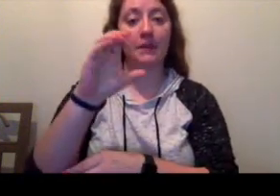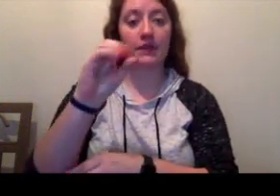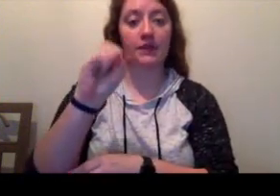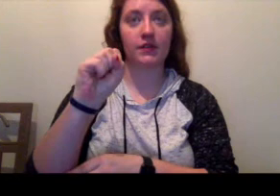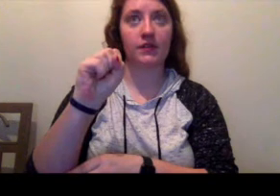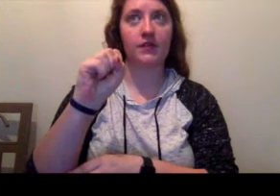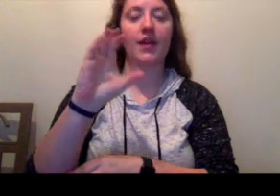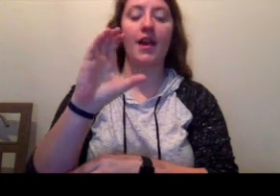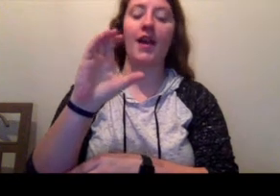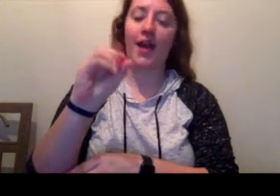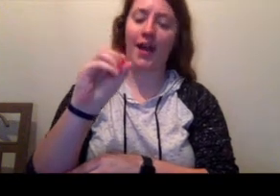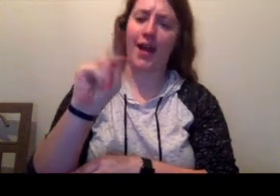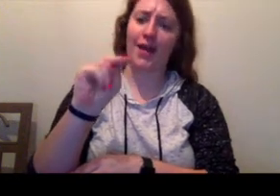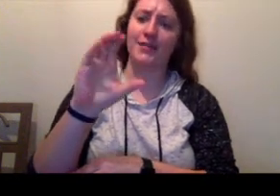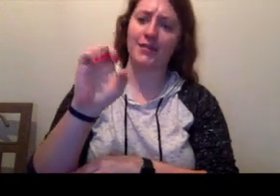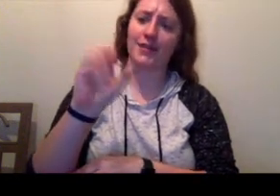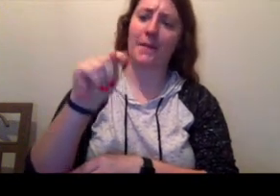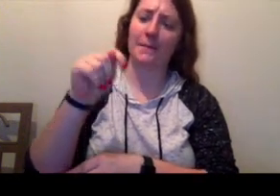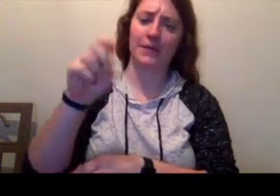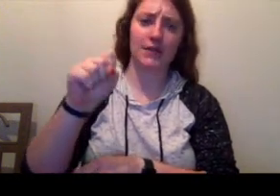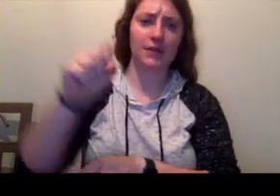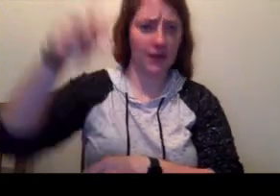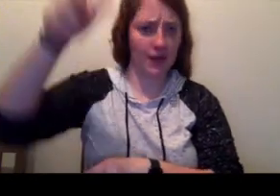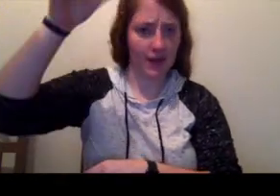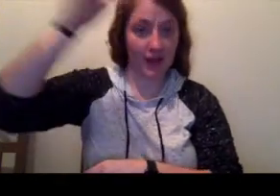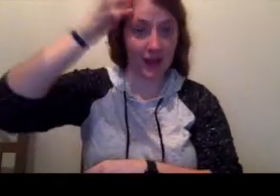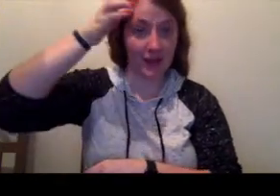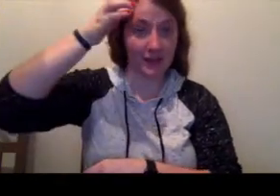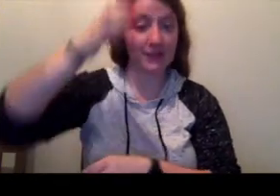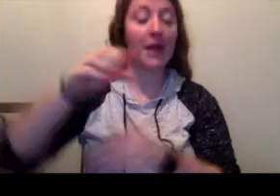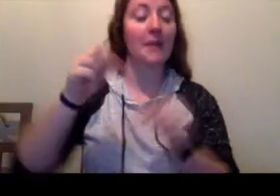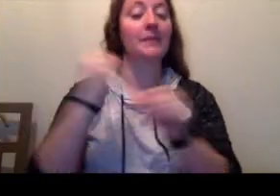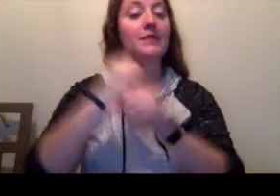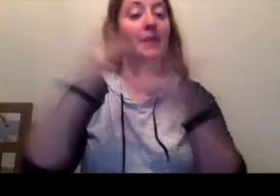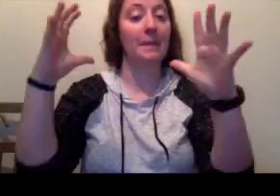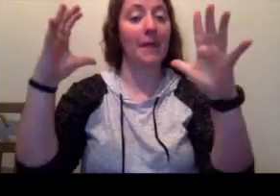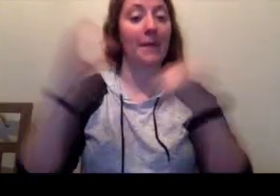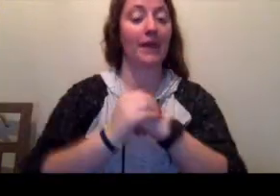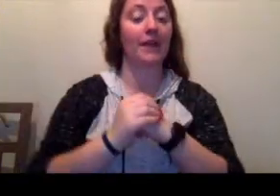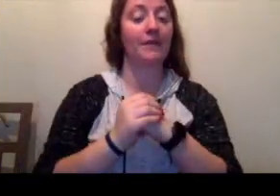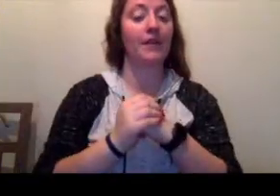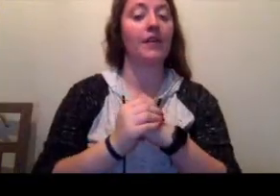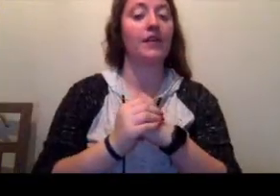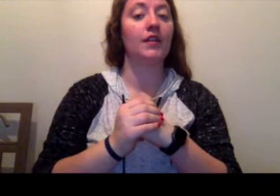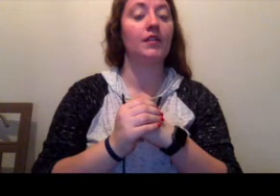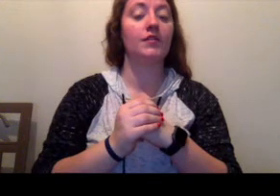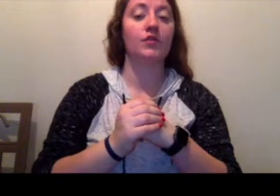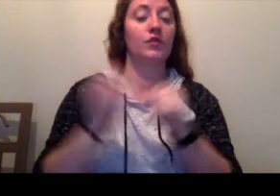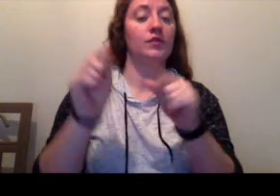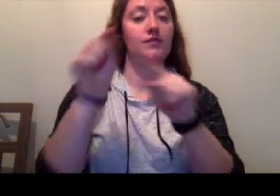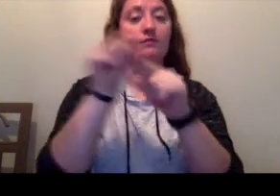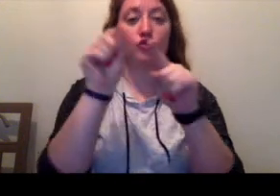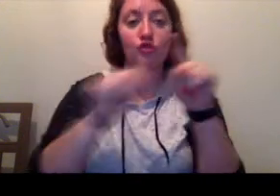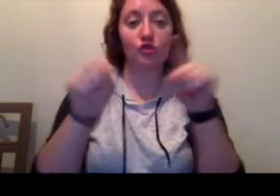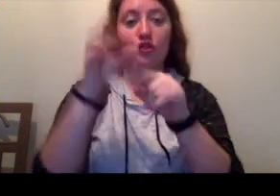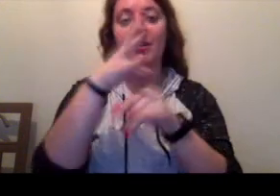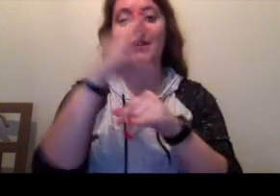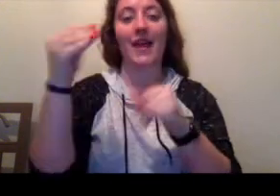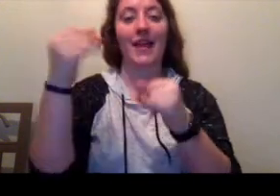is, it's a series of circles and lines that connect ideas. So I am going